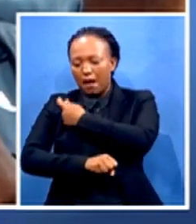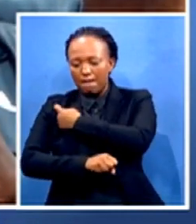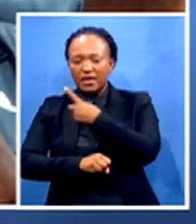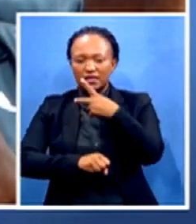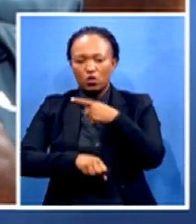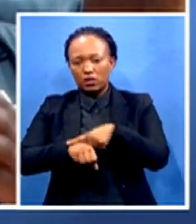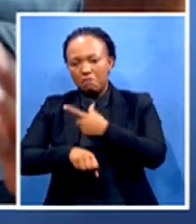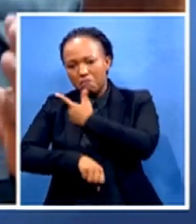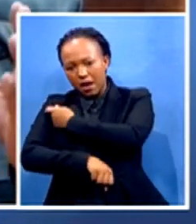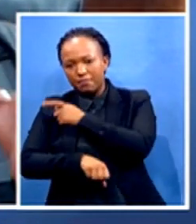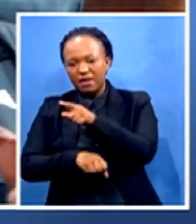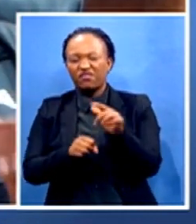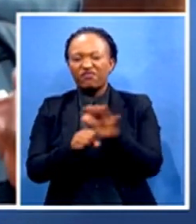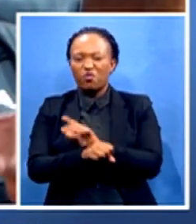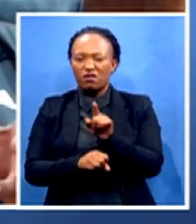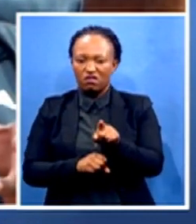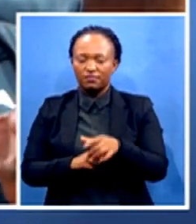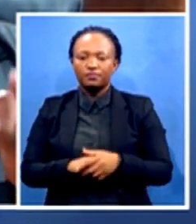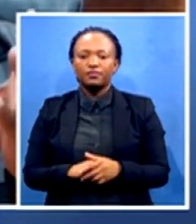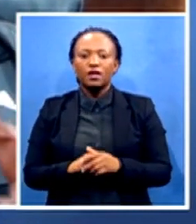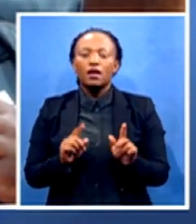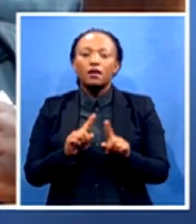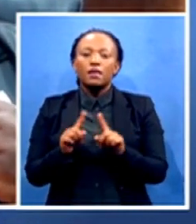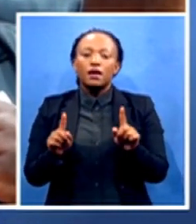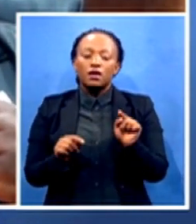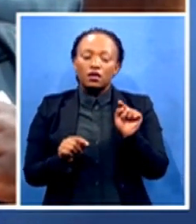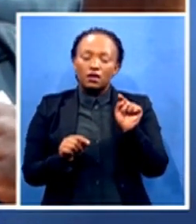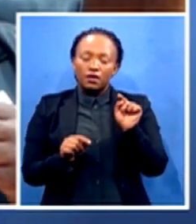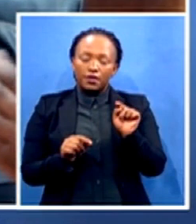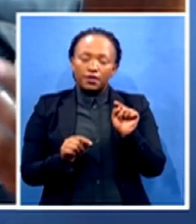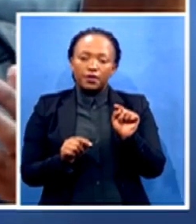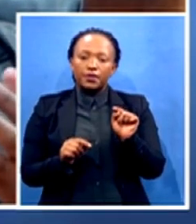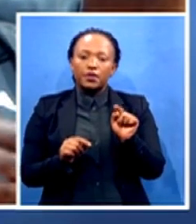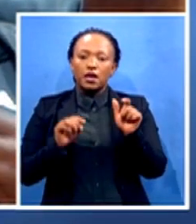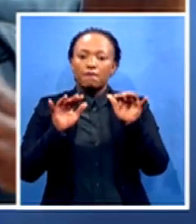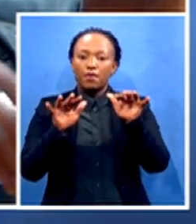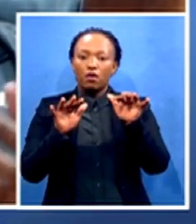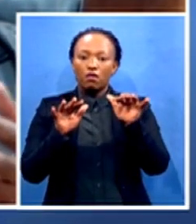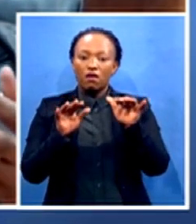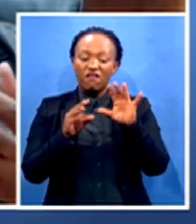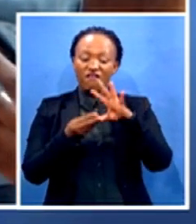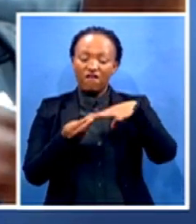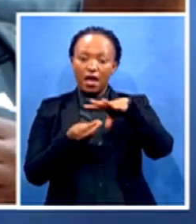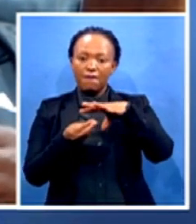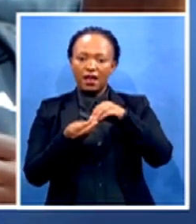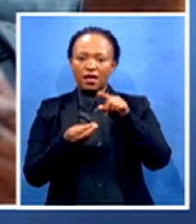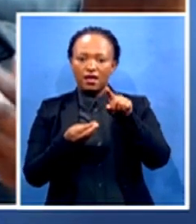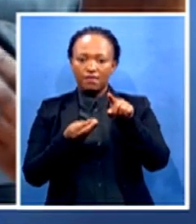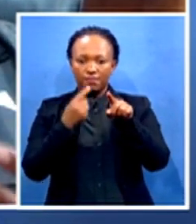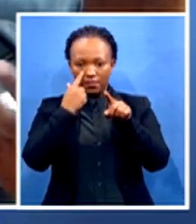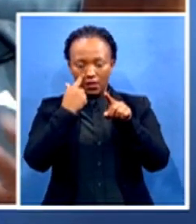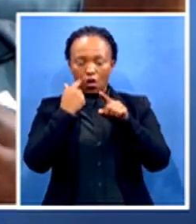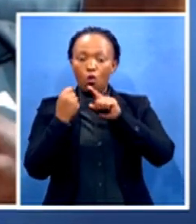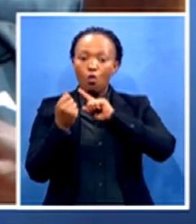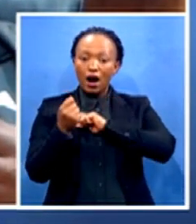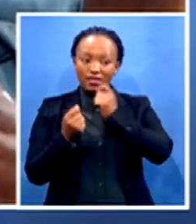platform, Desiree, all the people in our families who understand how to do the registration, let's